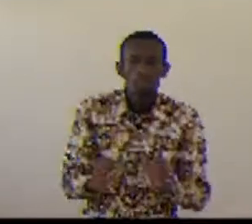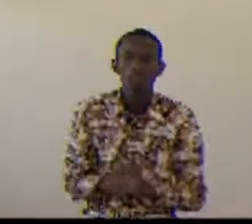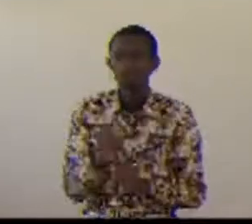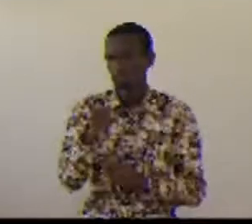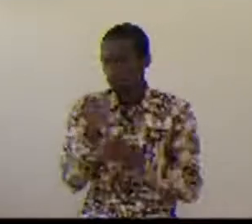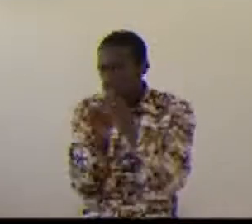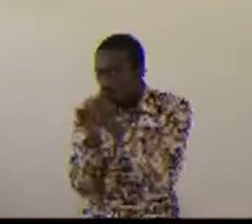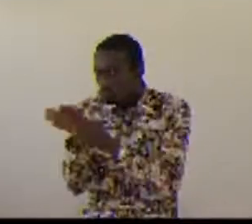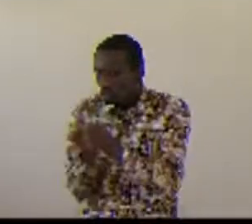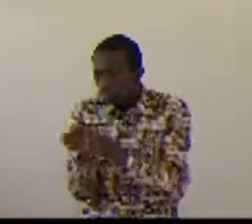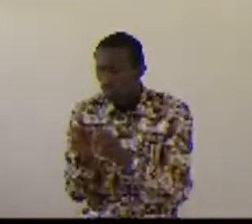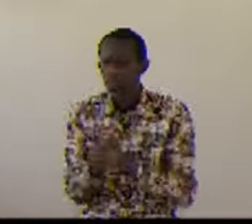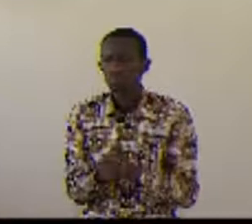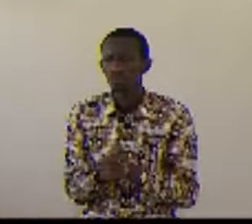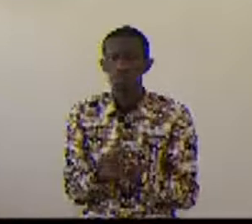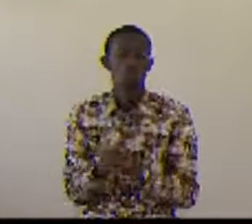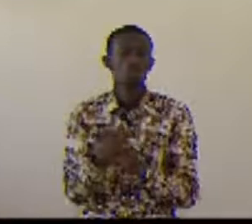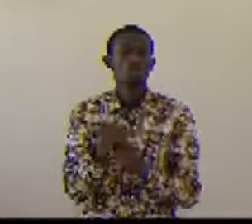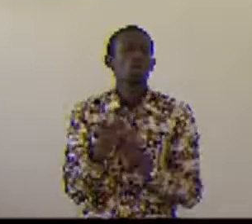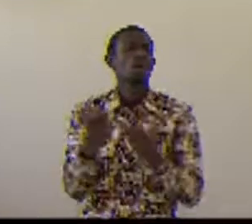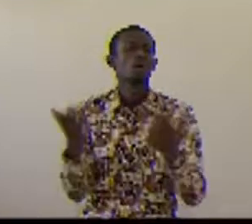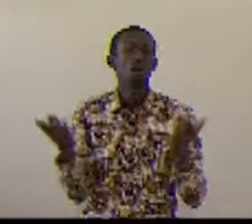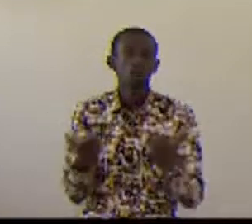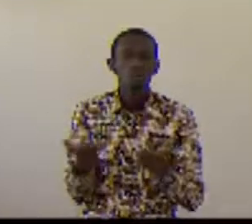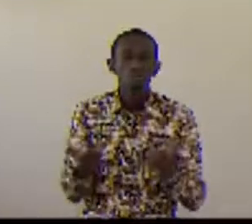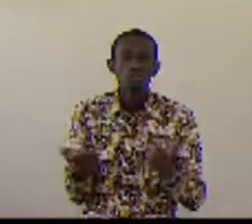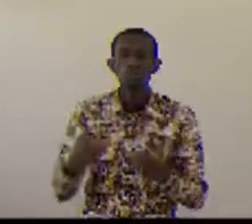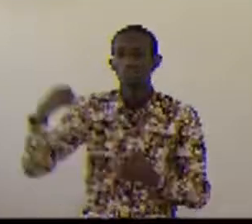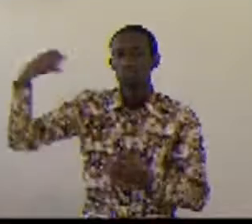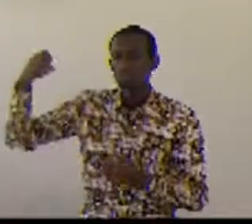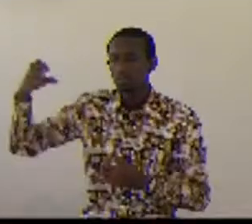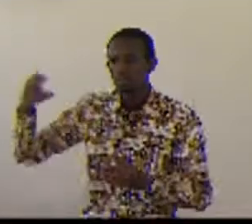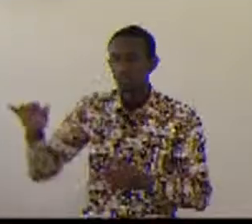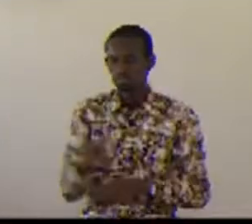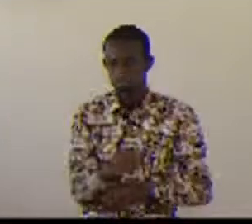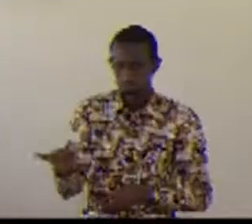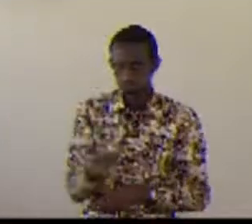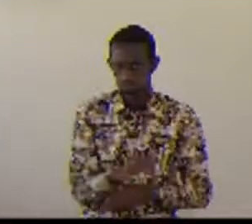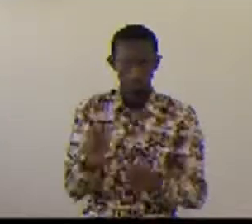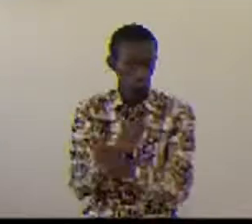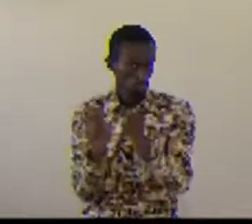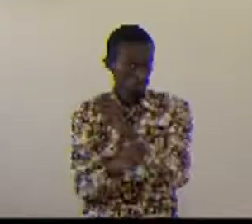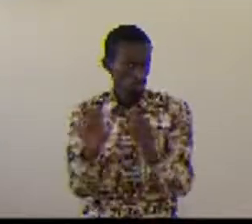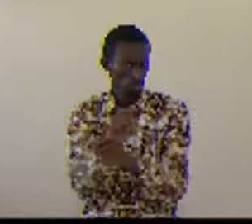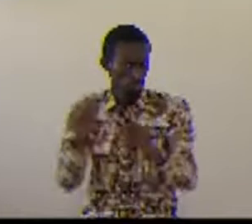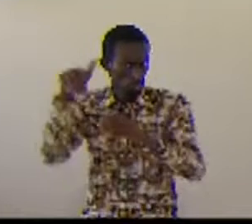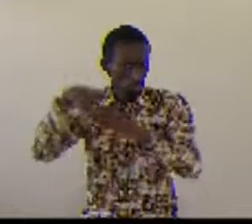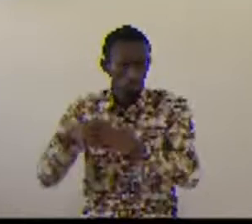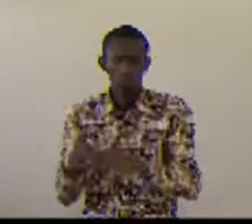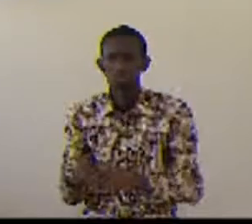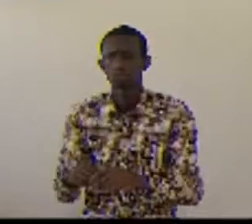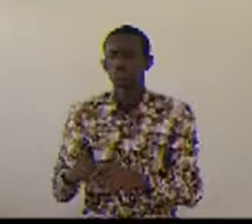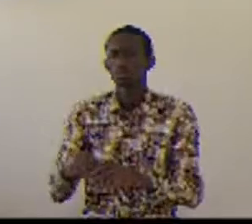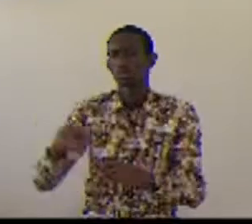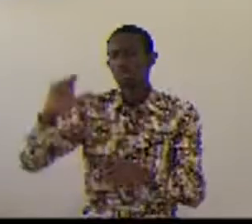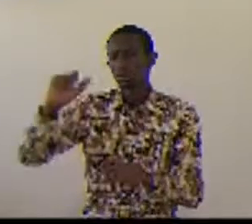Explain how does electrical conductivity vary in the alkali metals, that is group